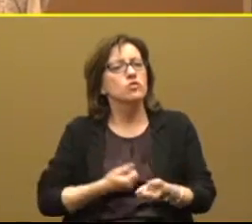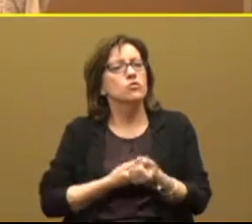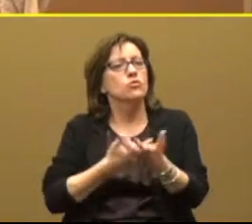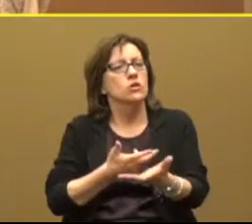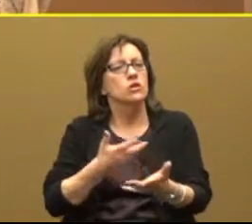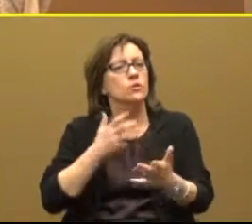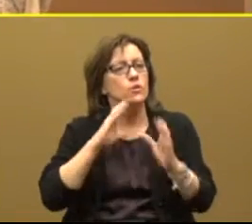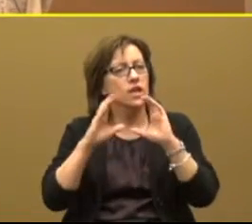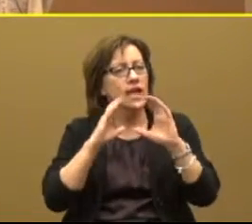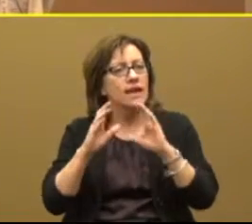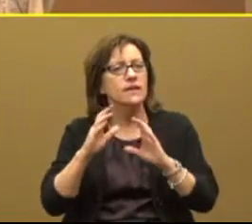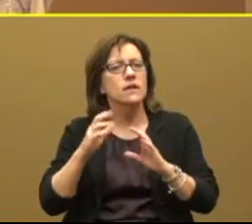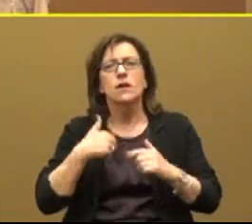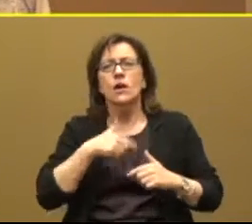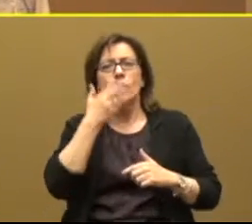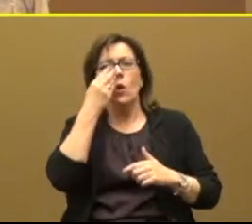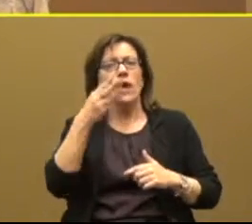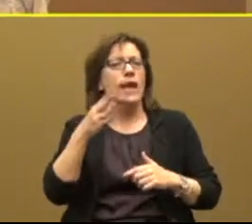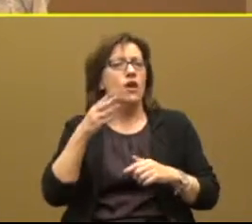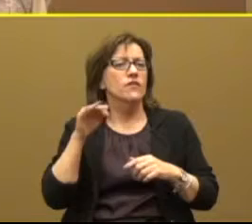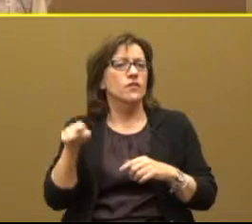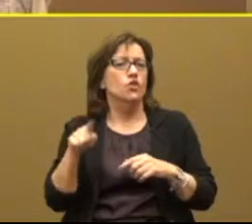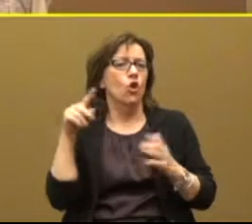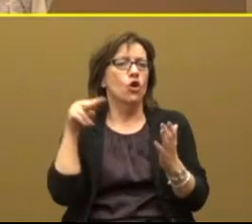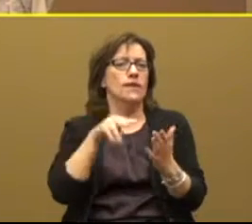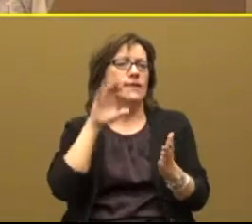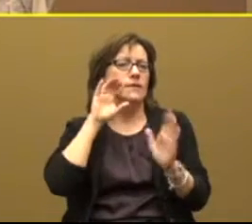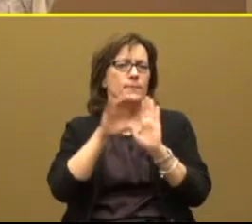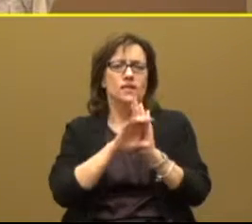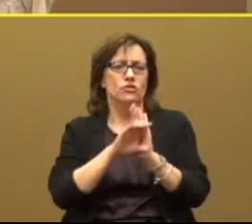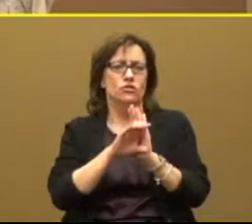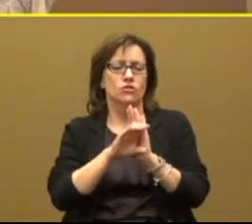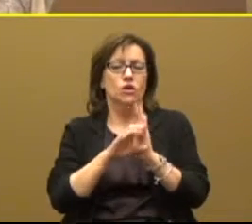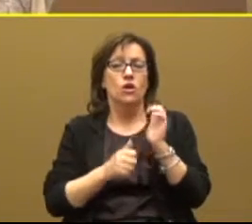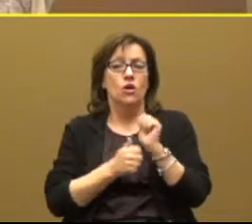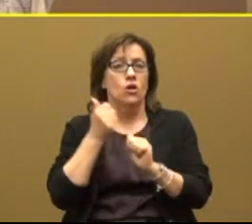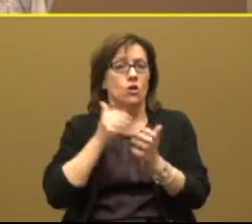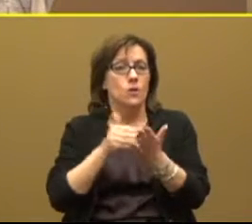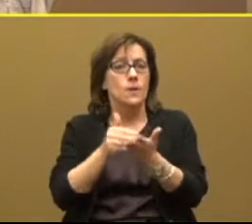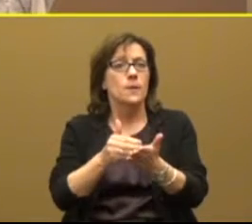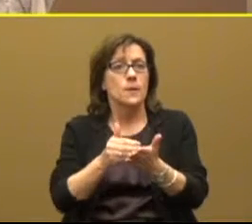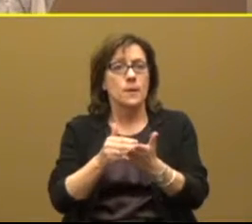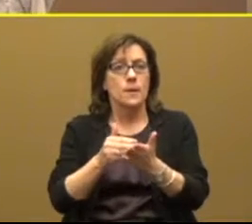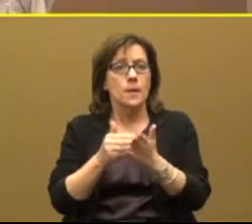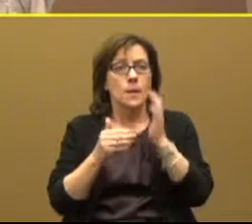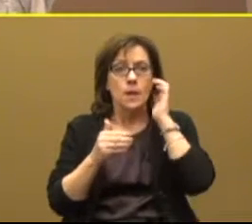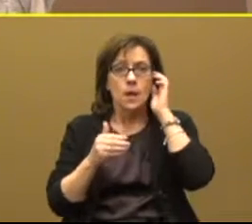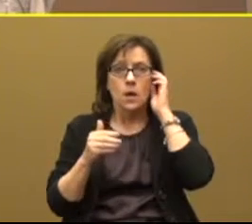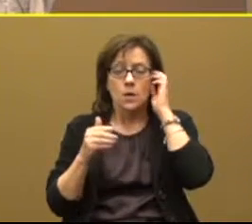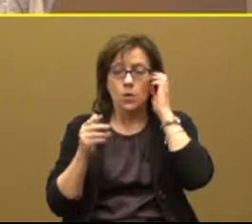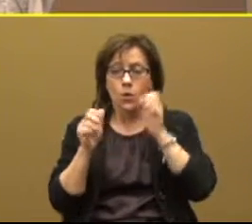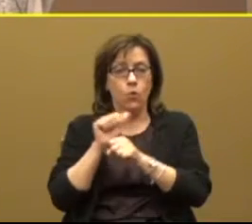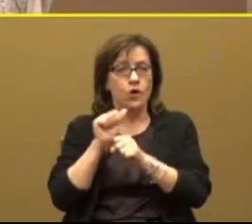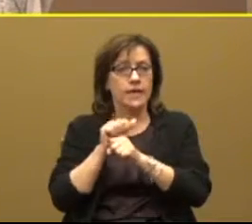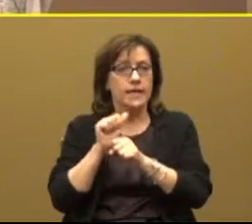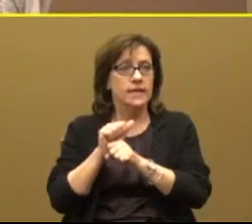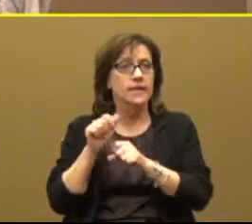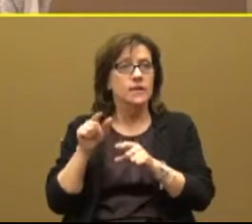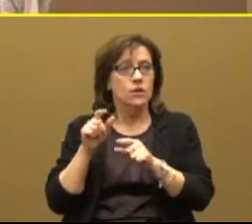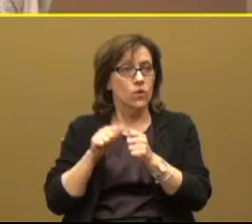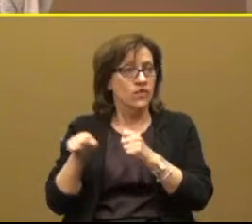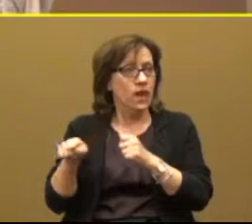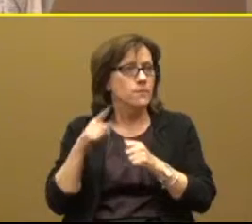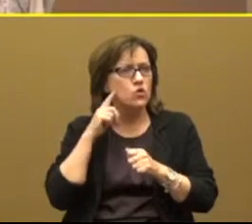at the picture. And most of the time, if you're working with a child, you're going to notice that they're not really looking at the picture that's on